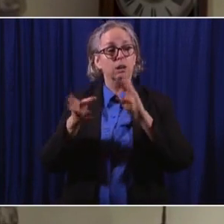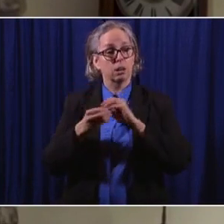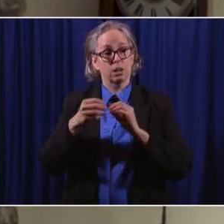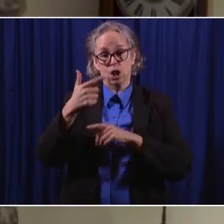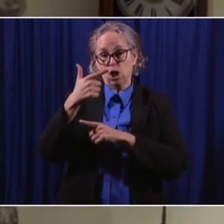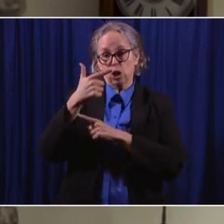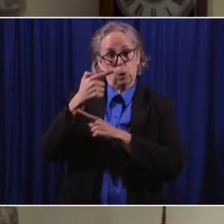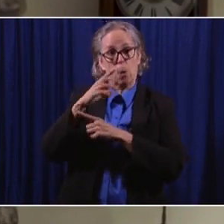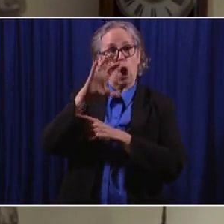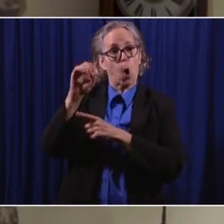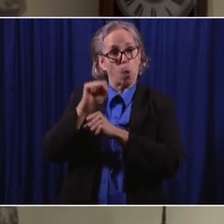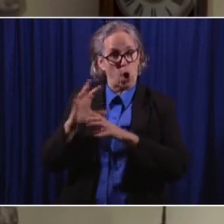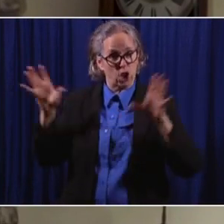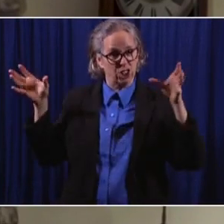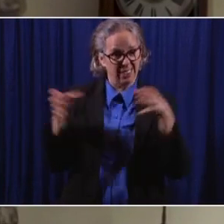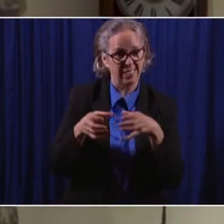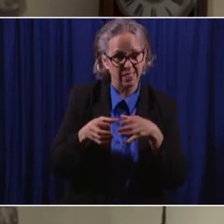weeks ago.